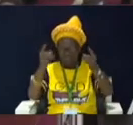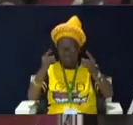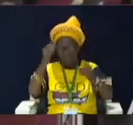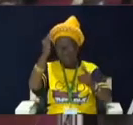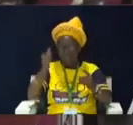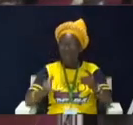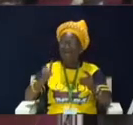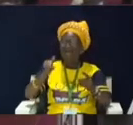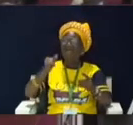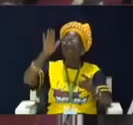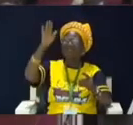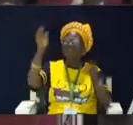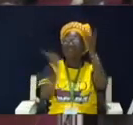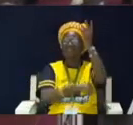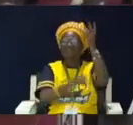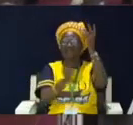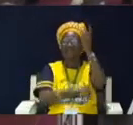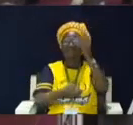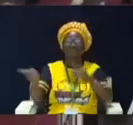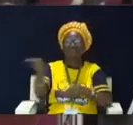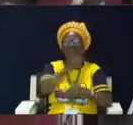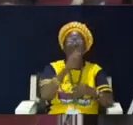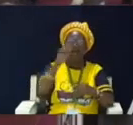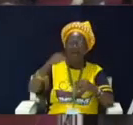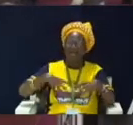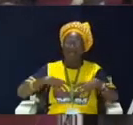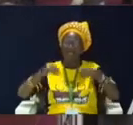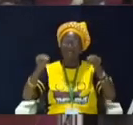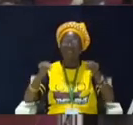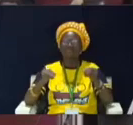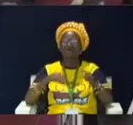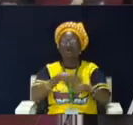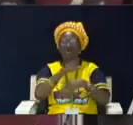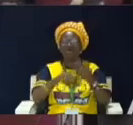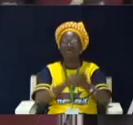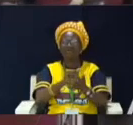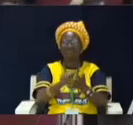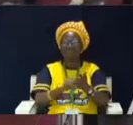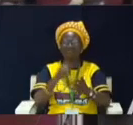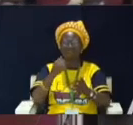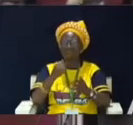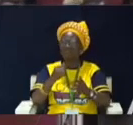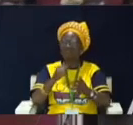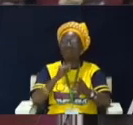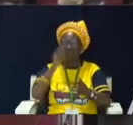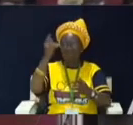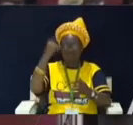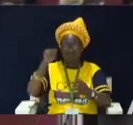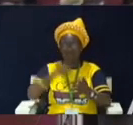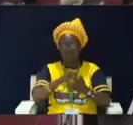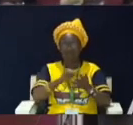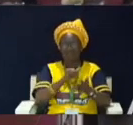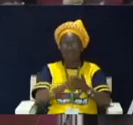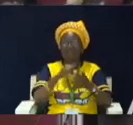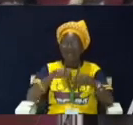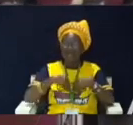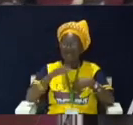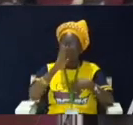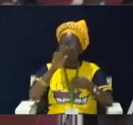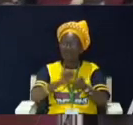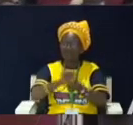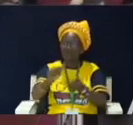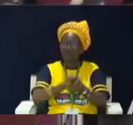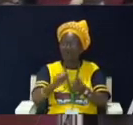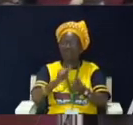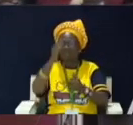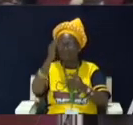these are for those who have been washed in the blood of the Lamb. So if